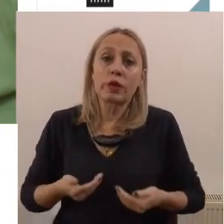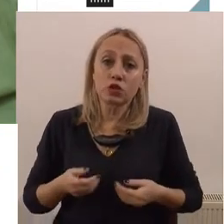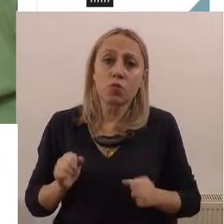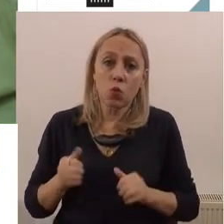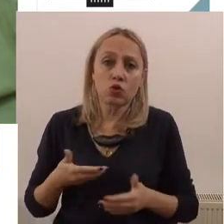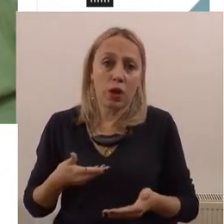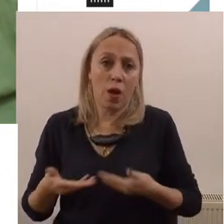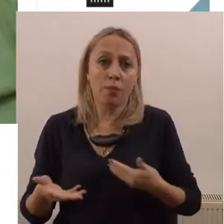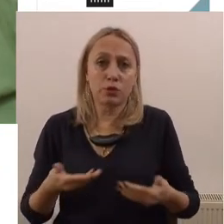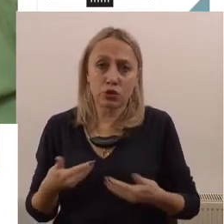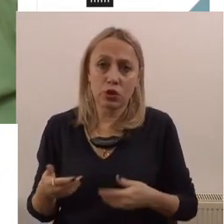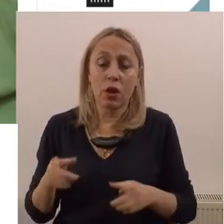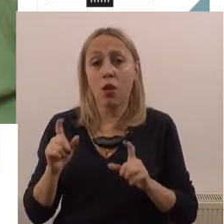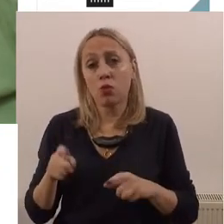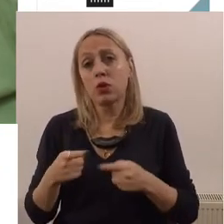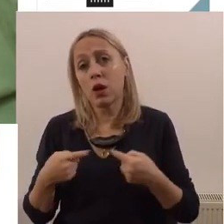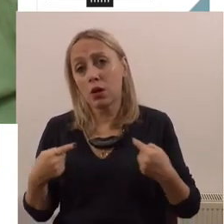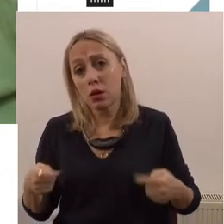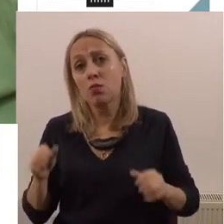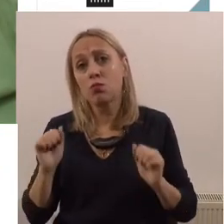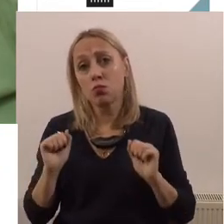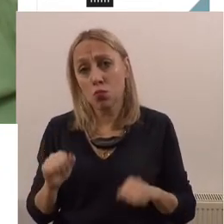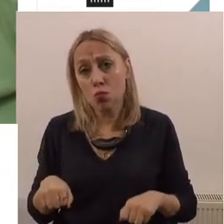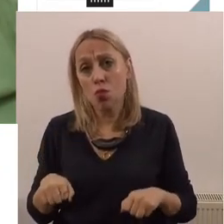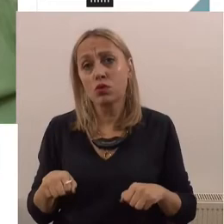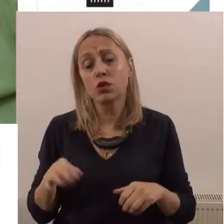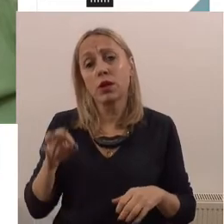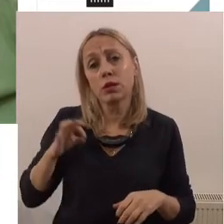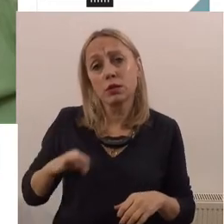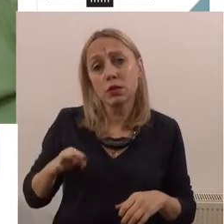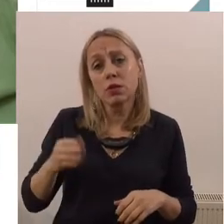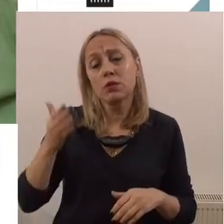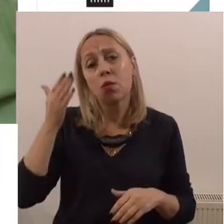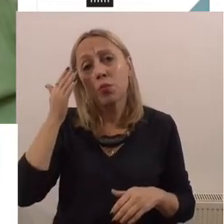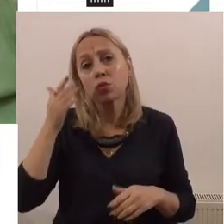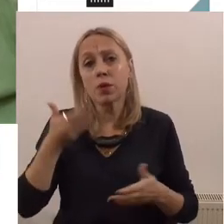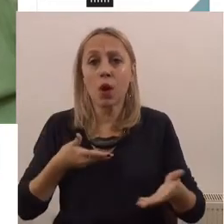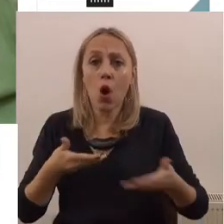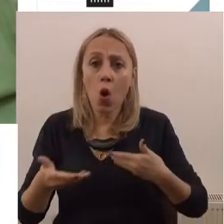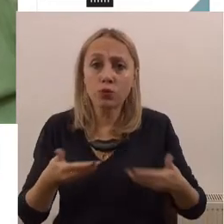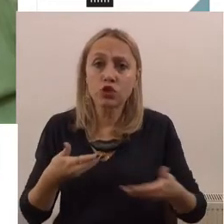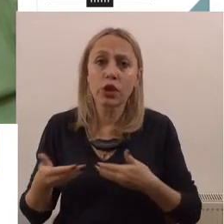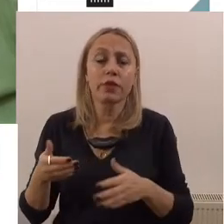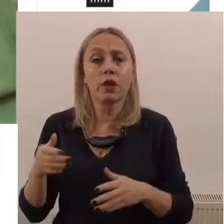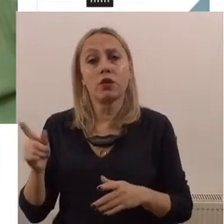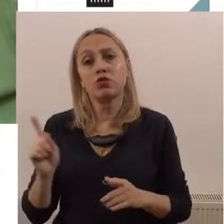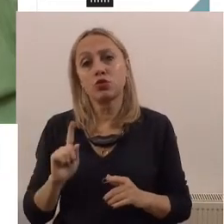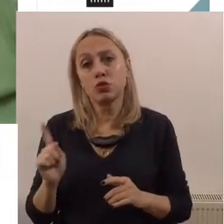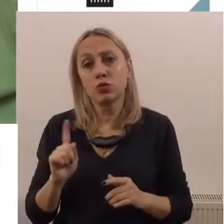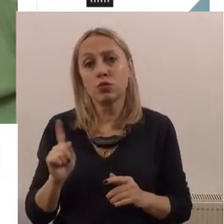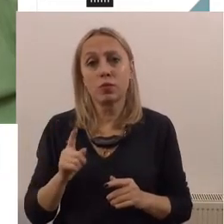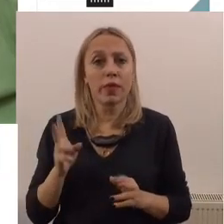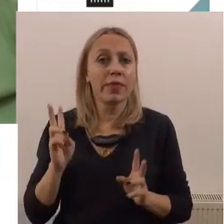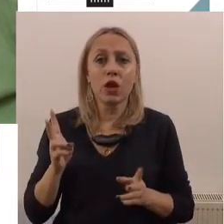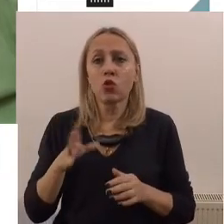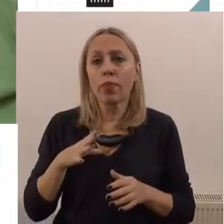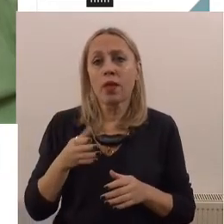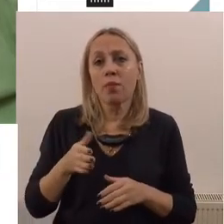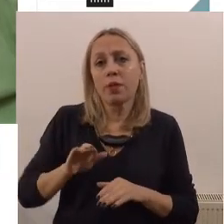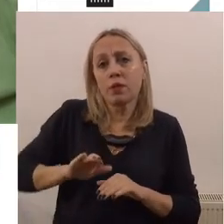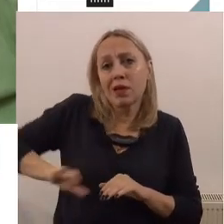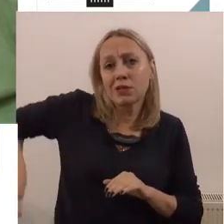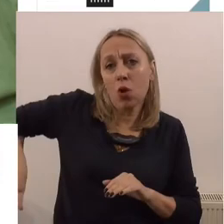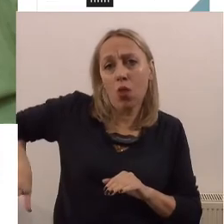That's what life is. That there are different people, and you can use different means of communication, so